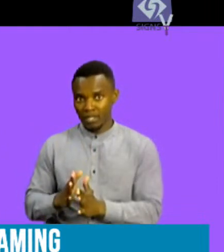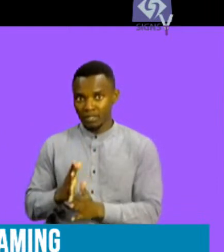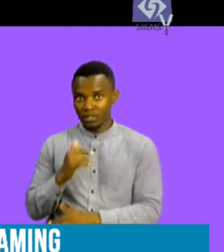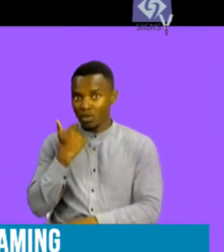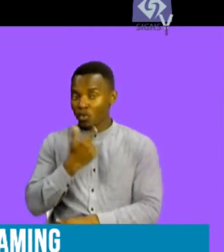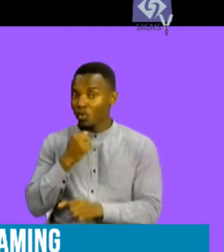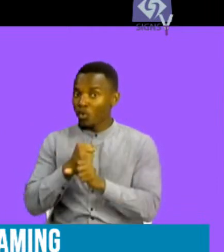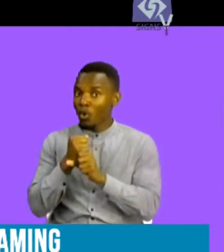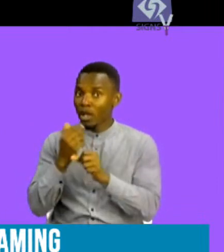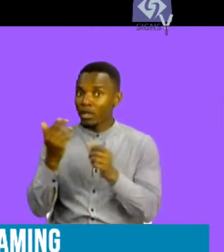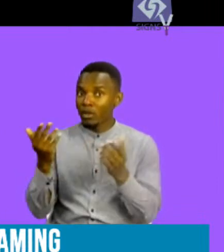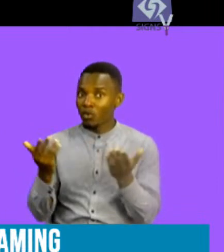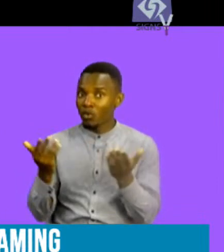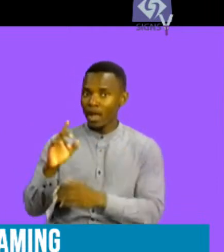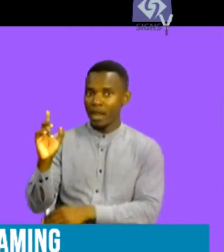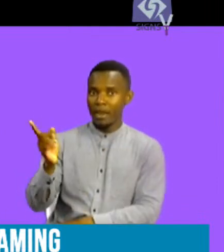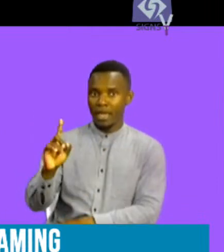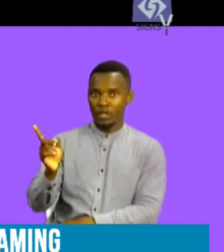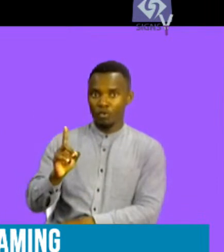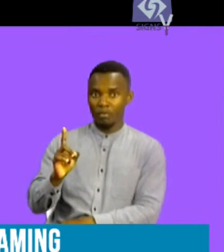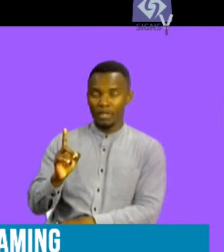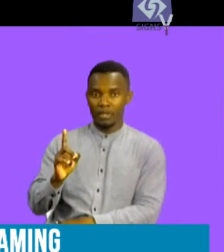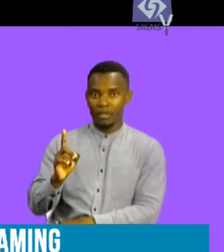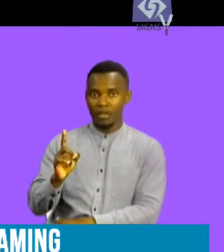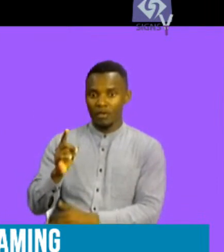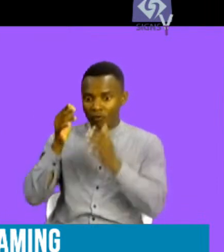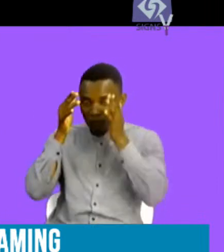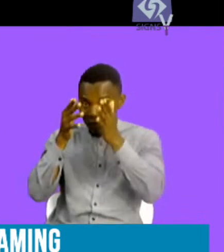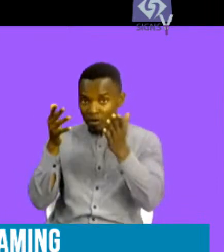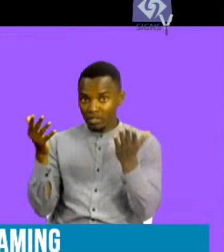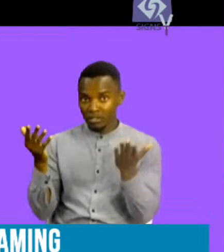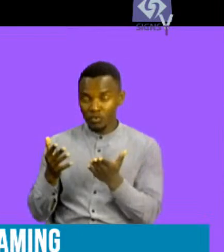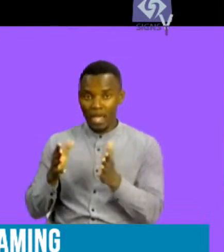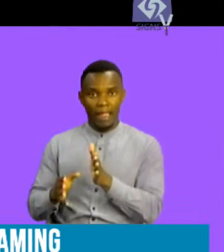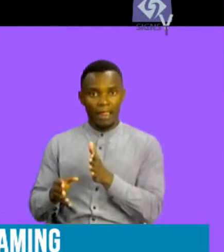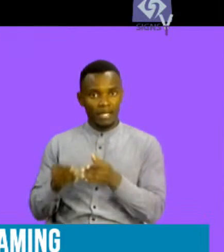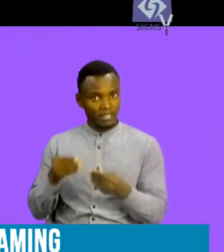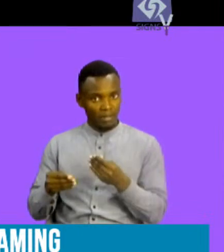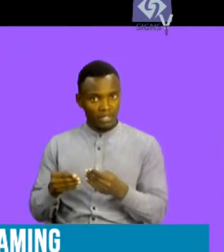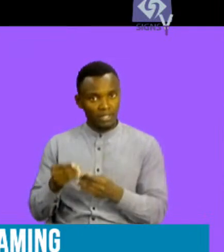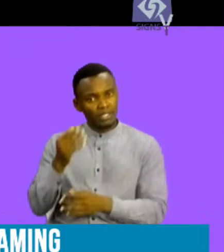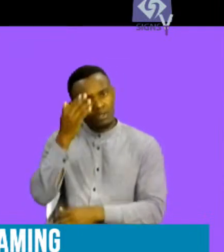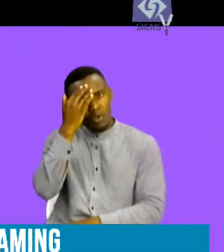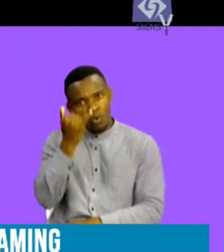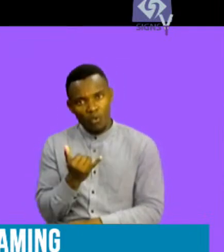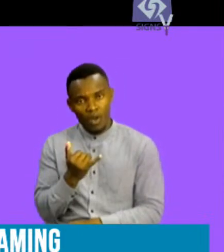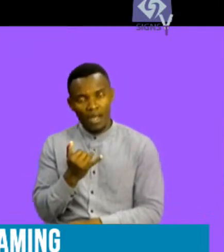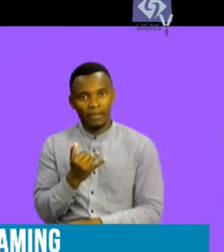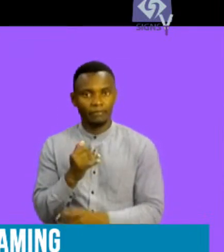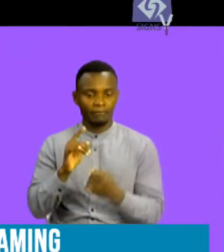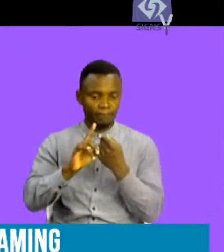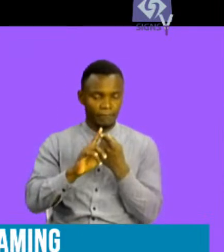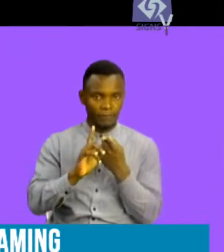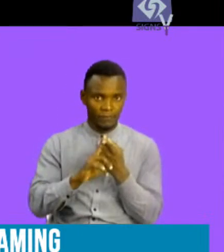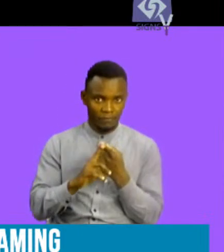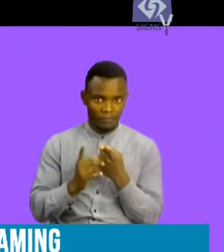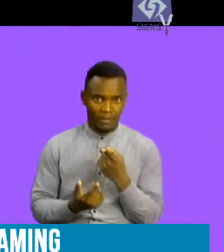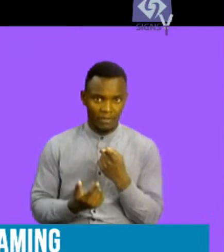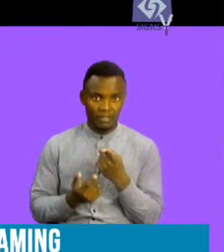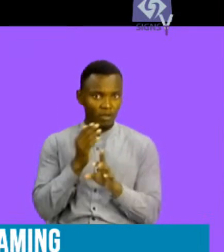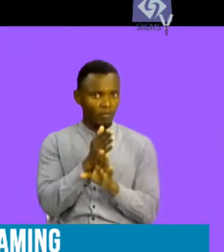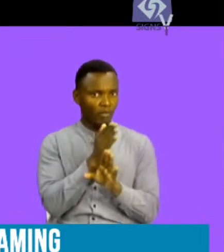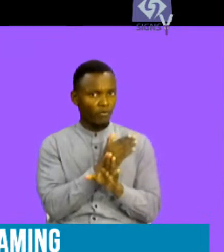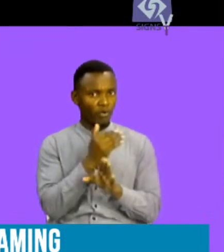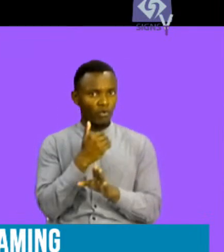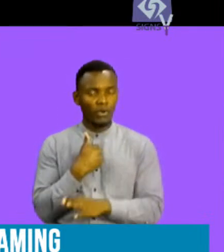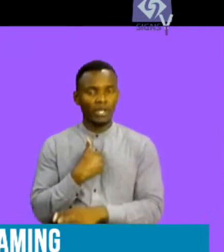in Nairobi in the area of disability. Why we do that is because number one, we used to have a lot